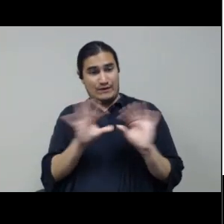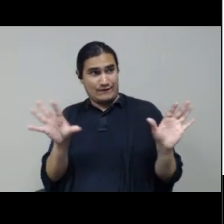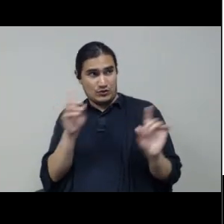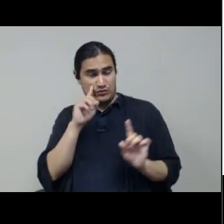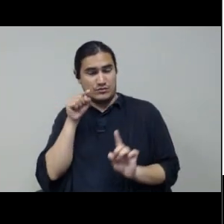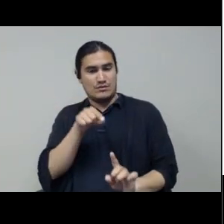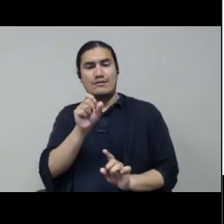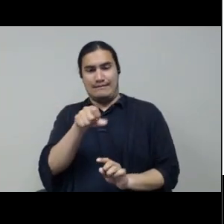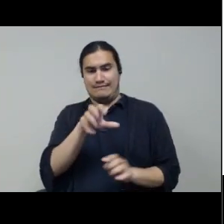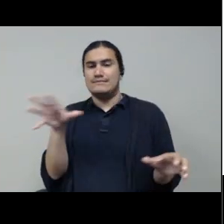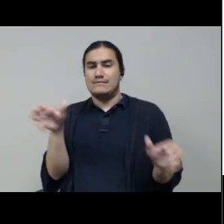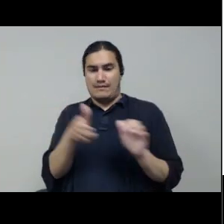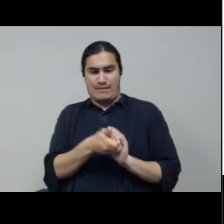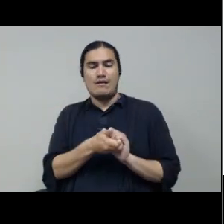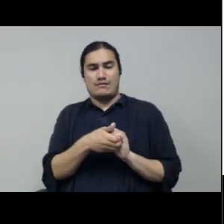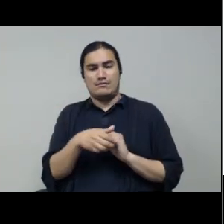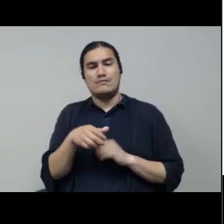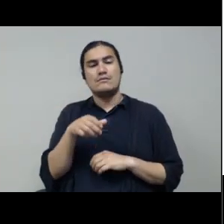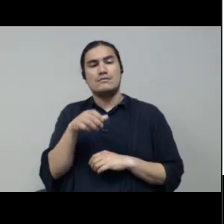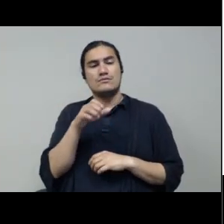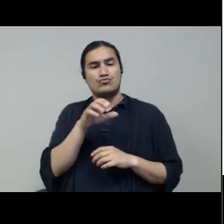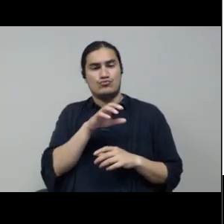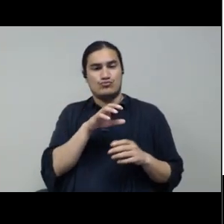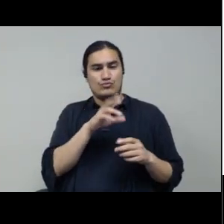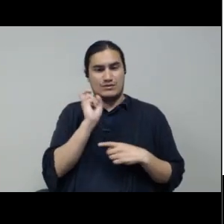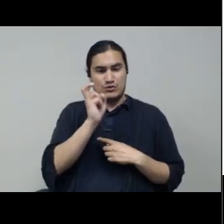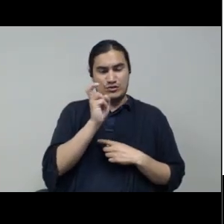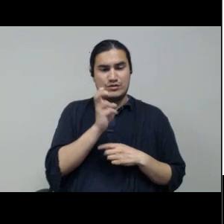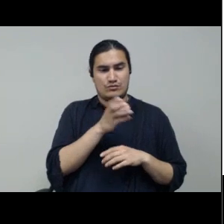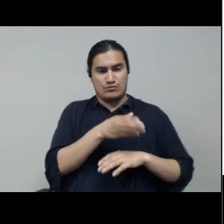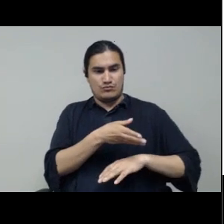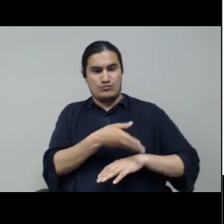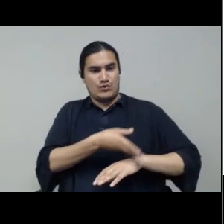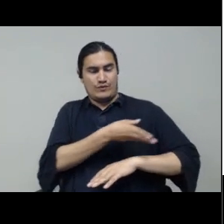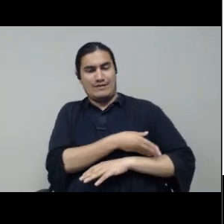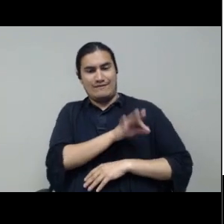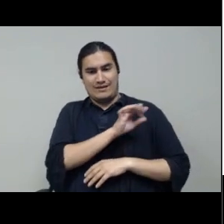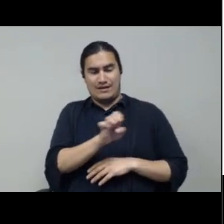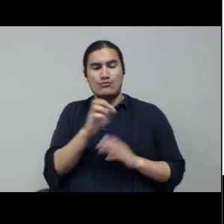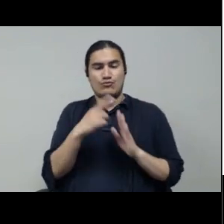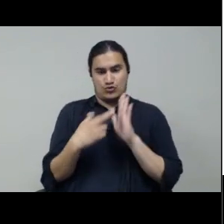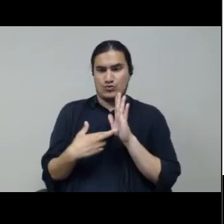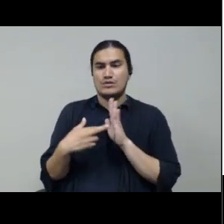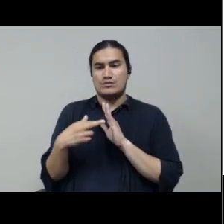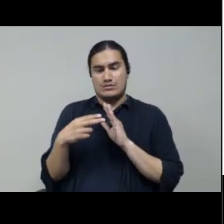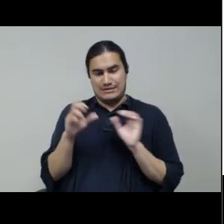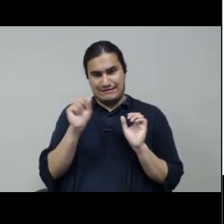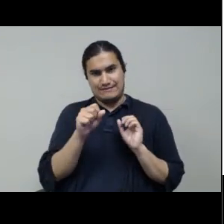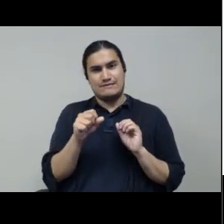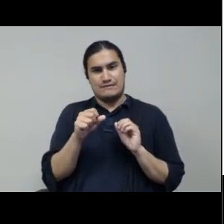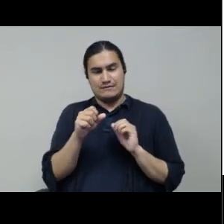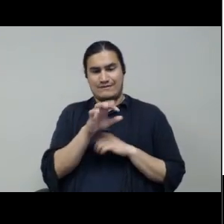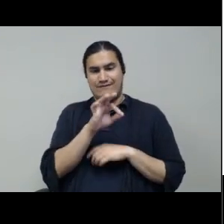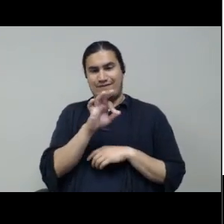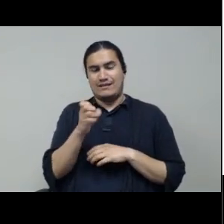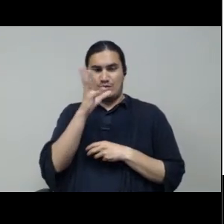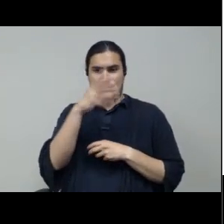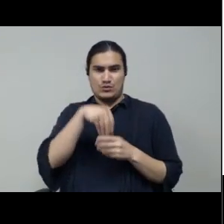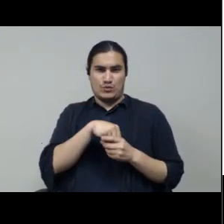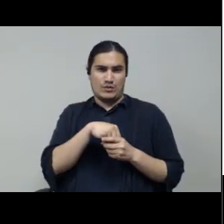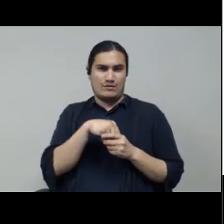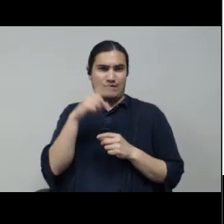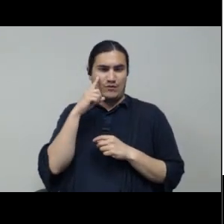is combined. That is the transportation improvement fee, which is the registration based fee that was included as part of the